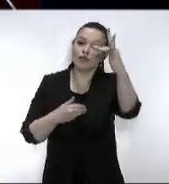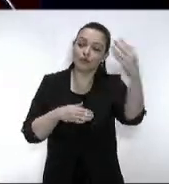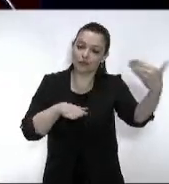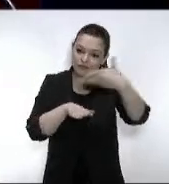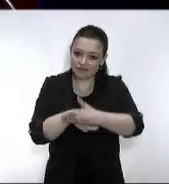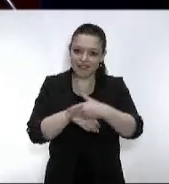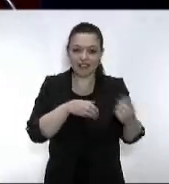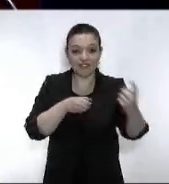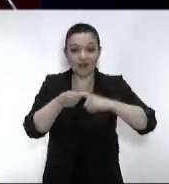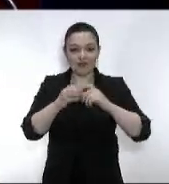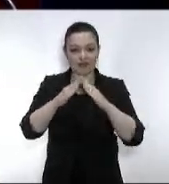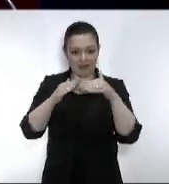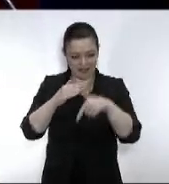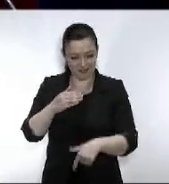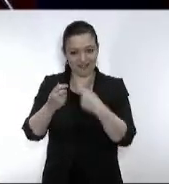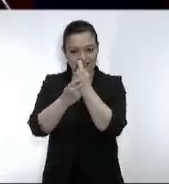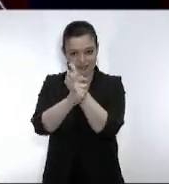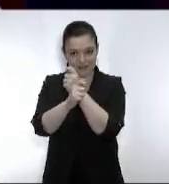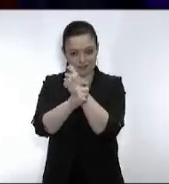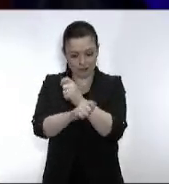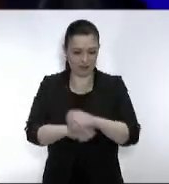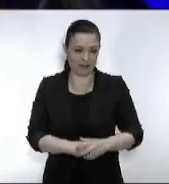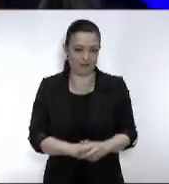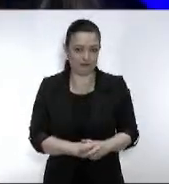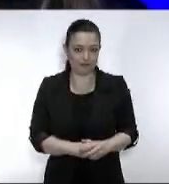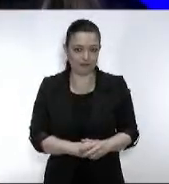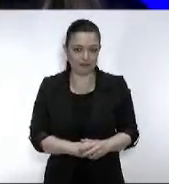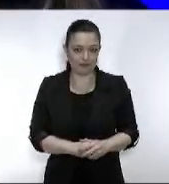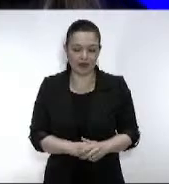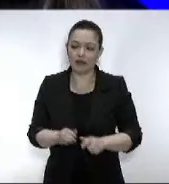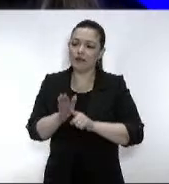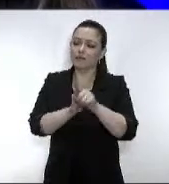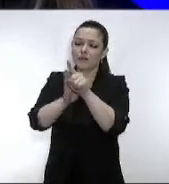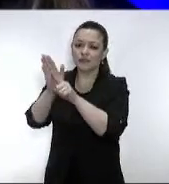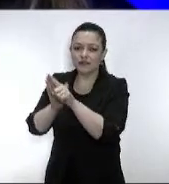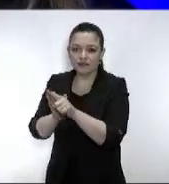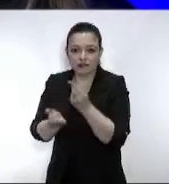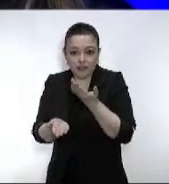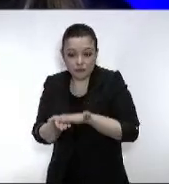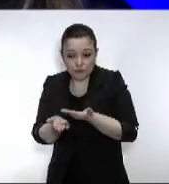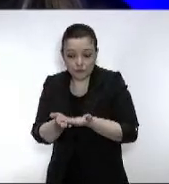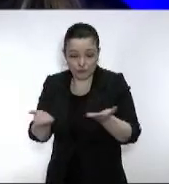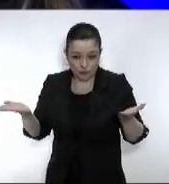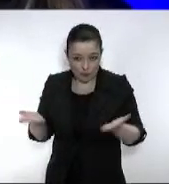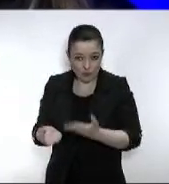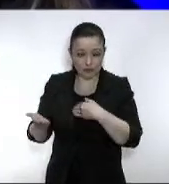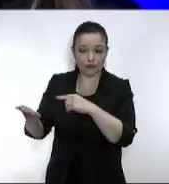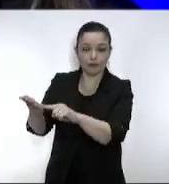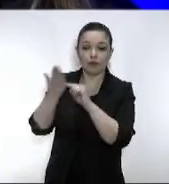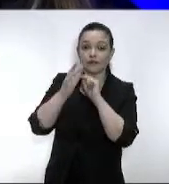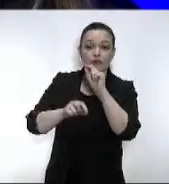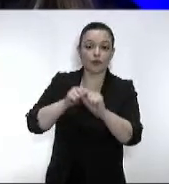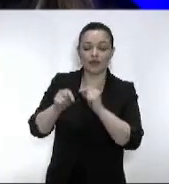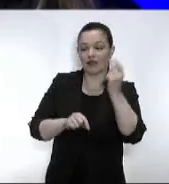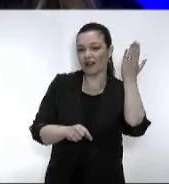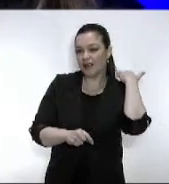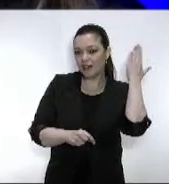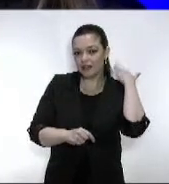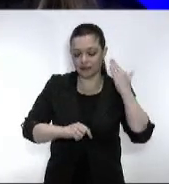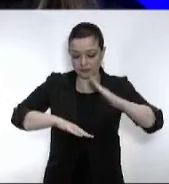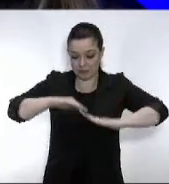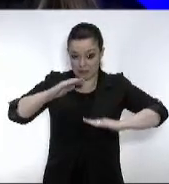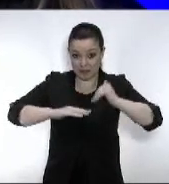receive you when you go back to your homes. Studies show that in olden